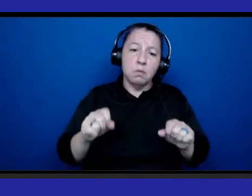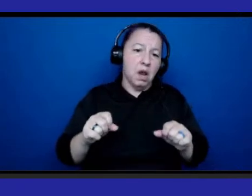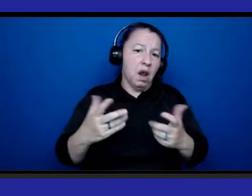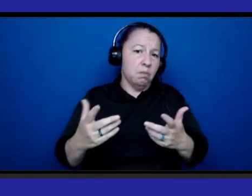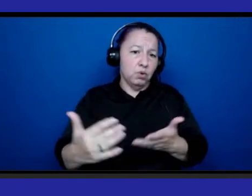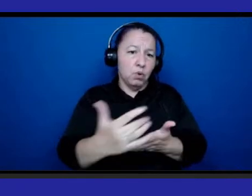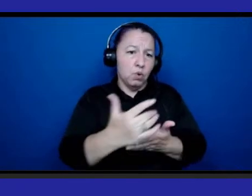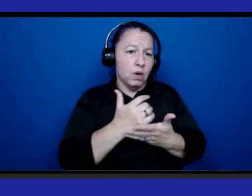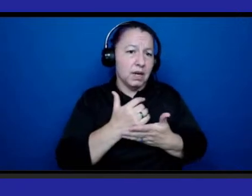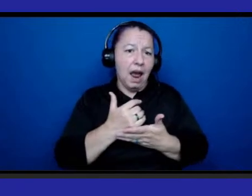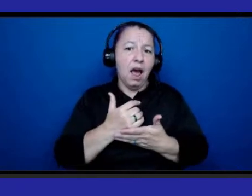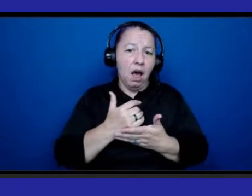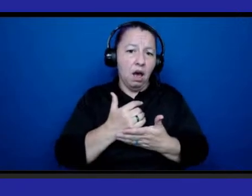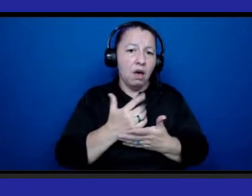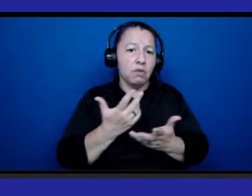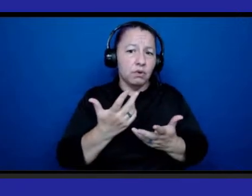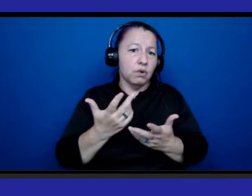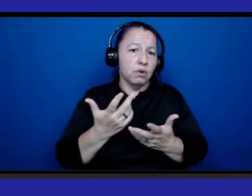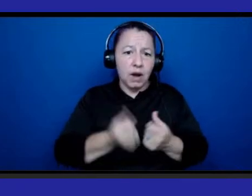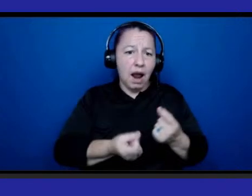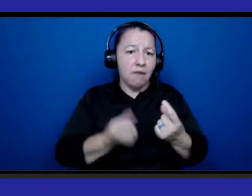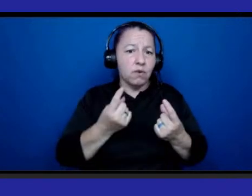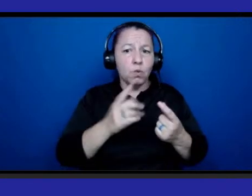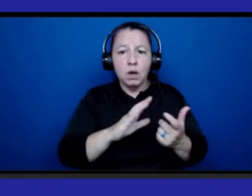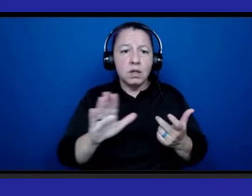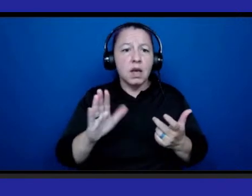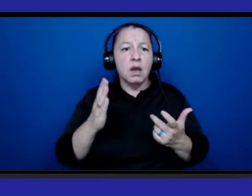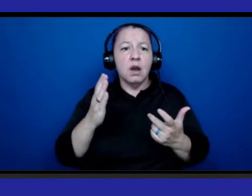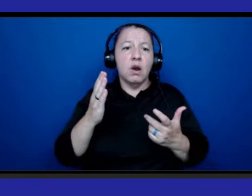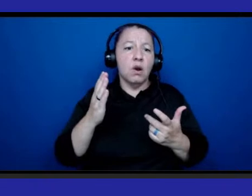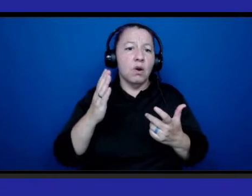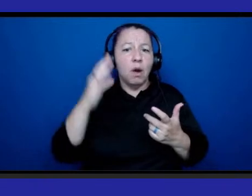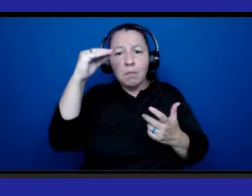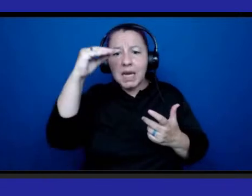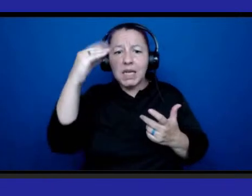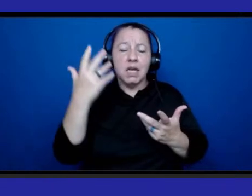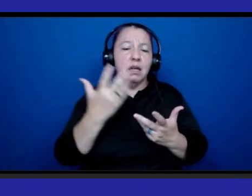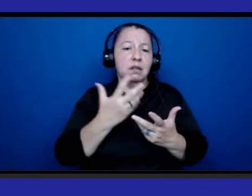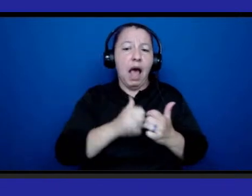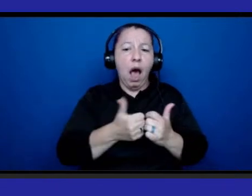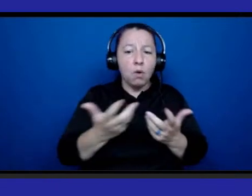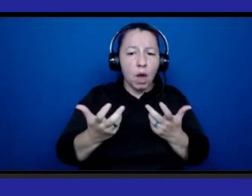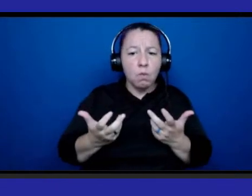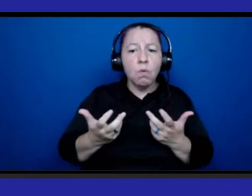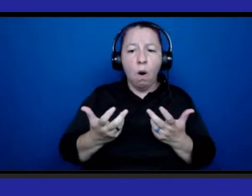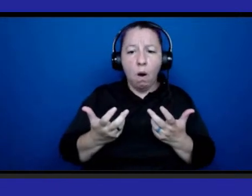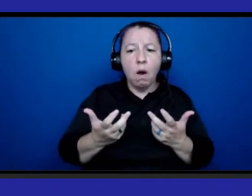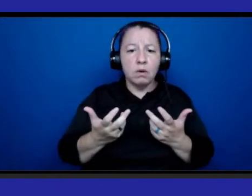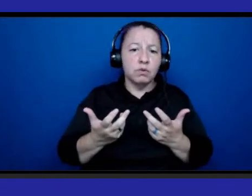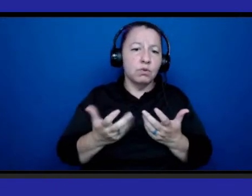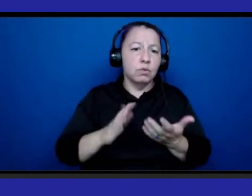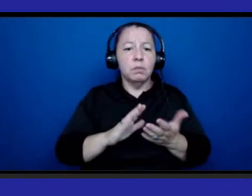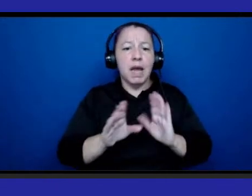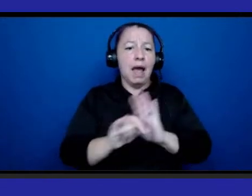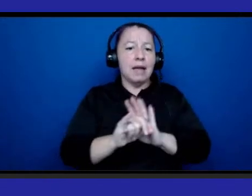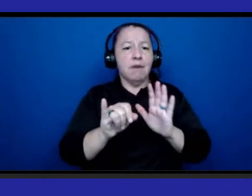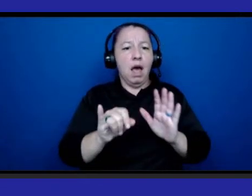everybody involved to share their opinions on how they want it to be identified.